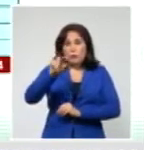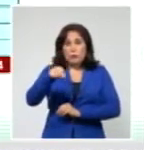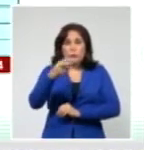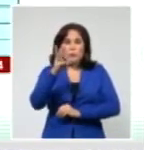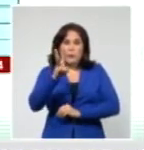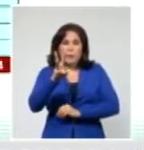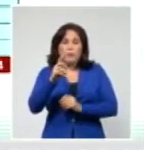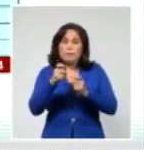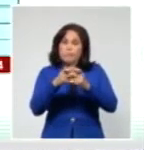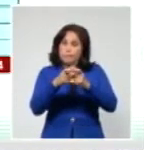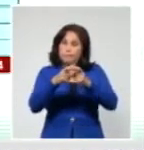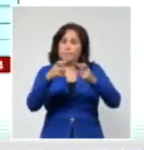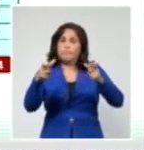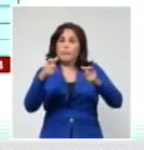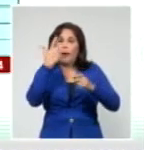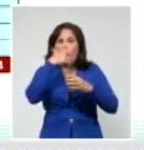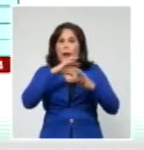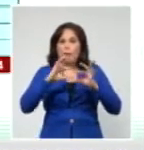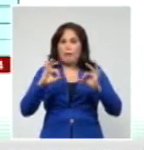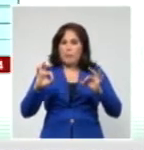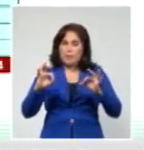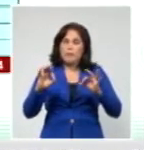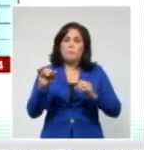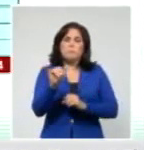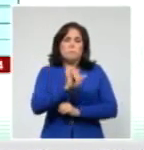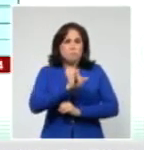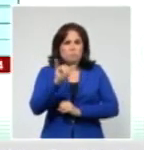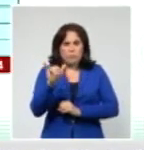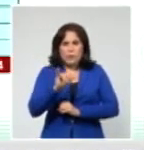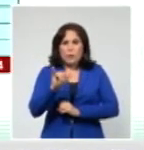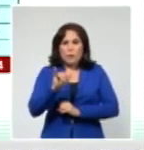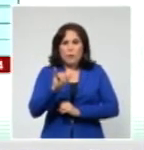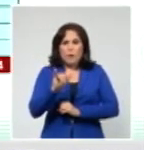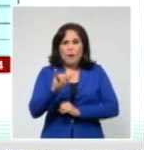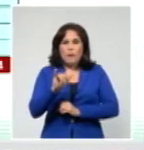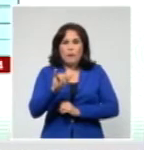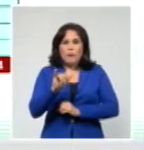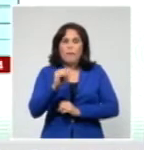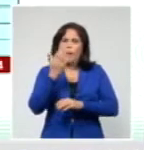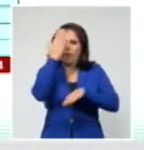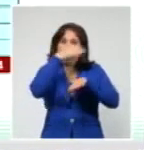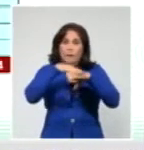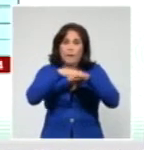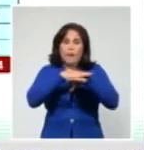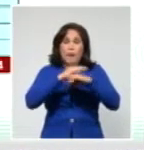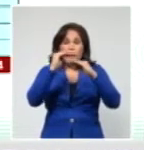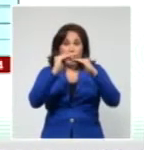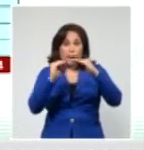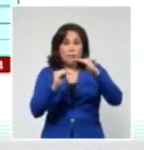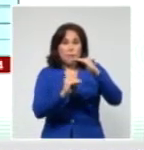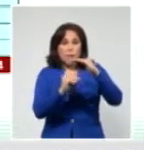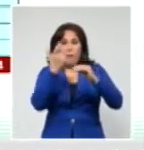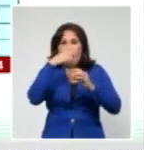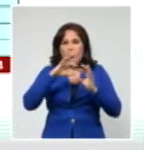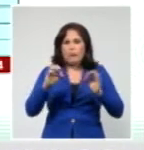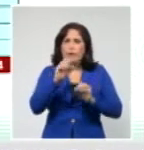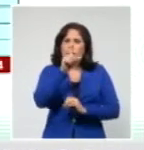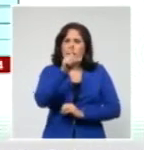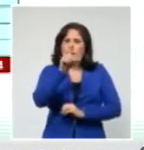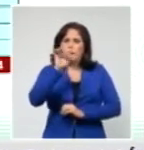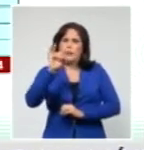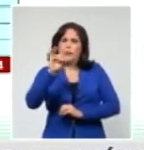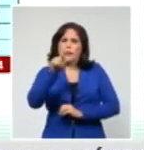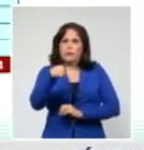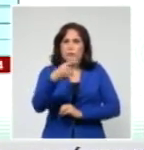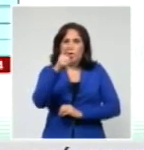with 6.22. Matanzas' rate rises to 5.42, as does Mayabeque's